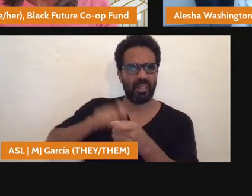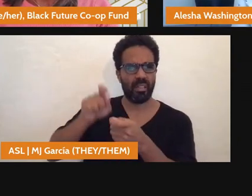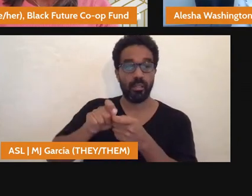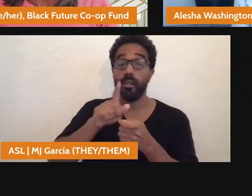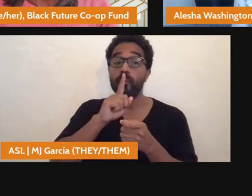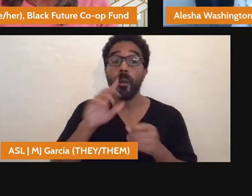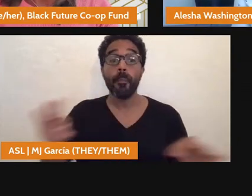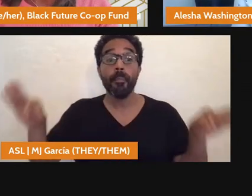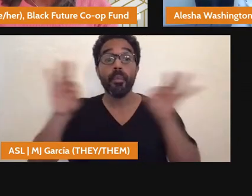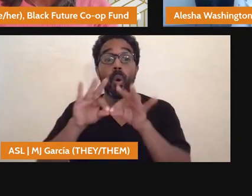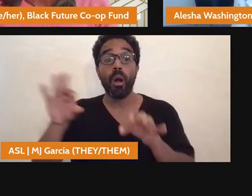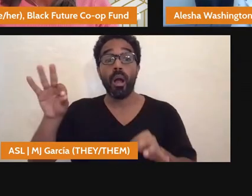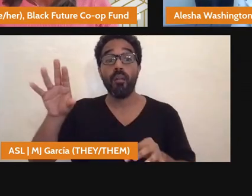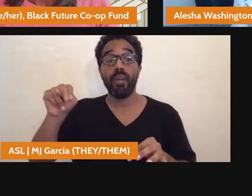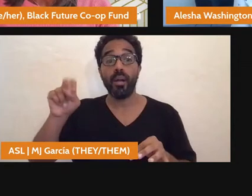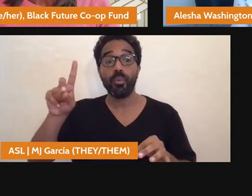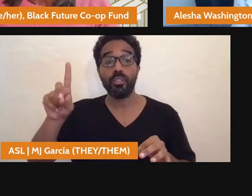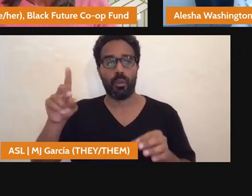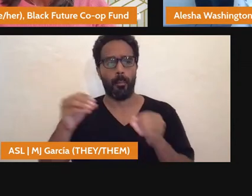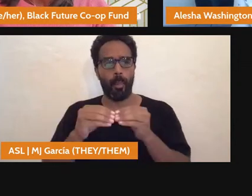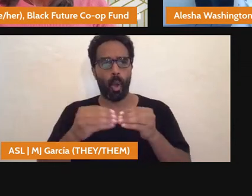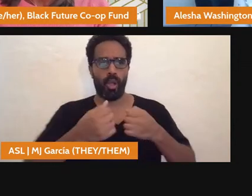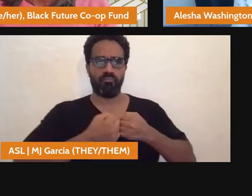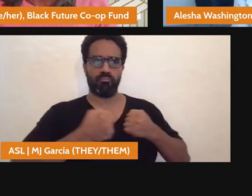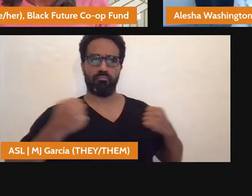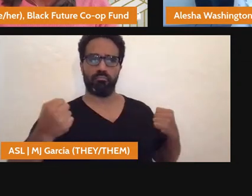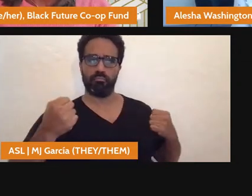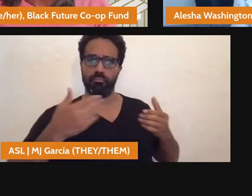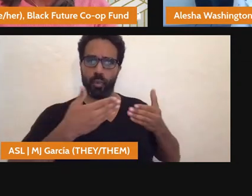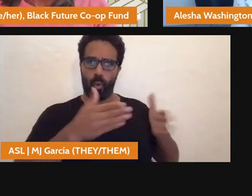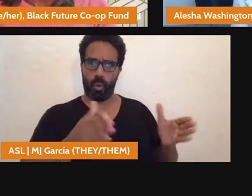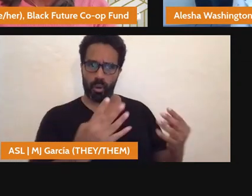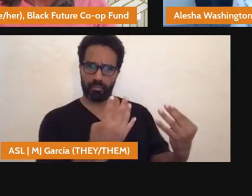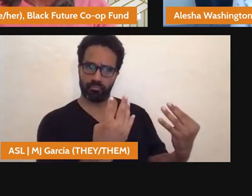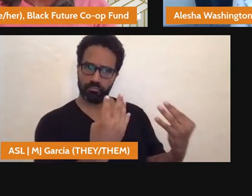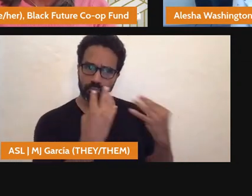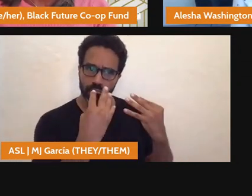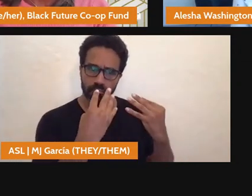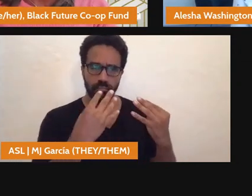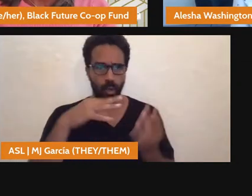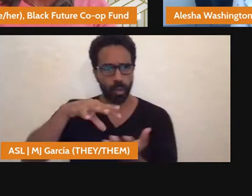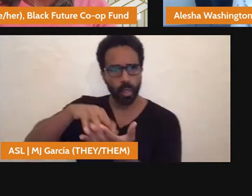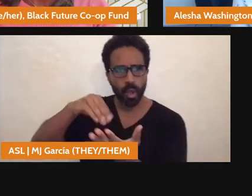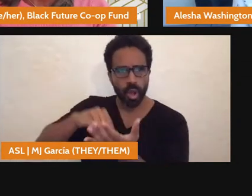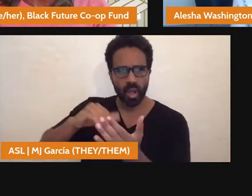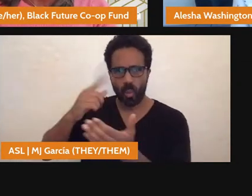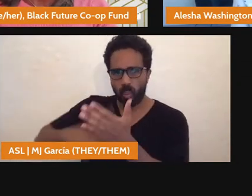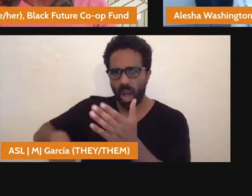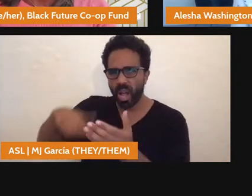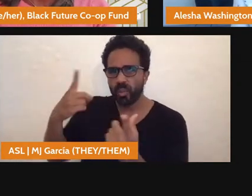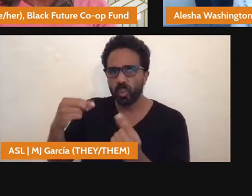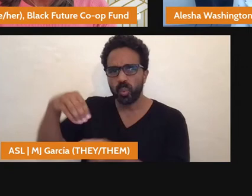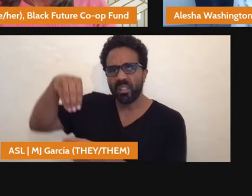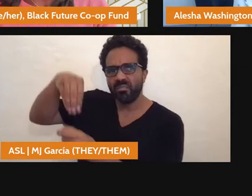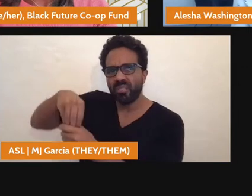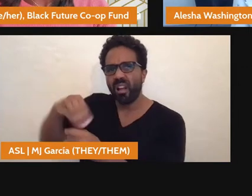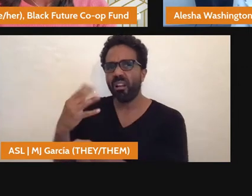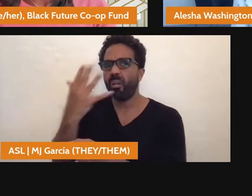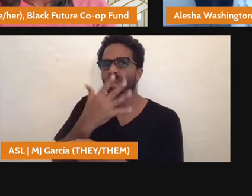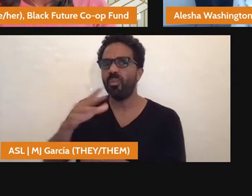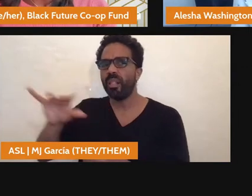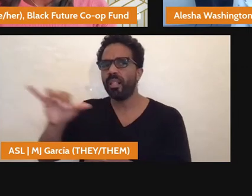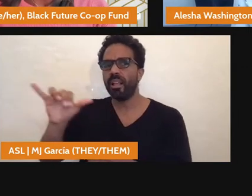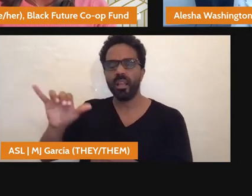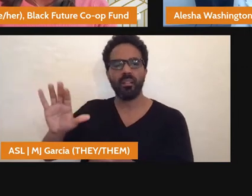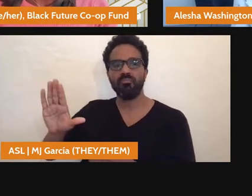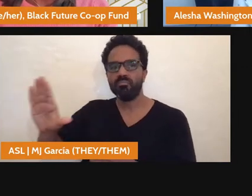foundation's processes, for instance, having committees where their work is important and informs our strategies, and that